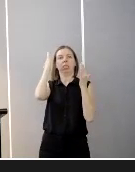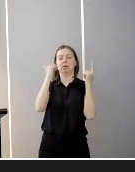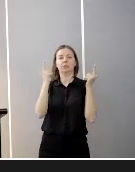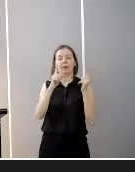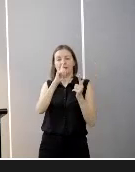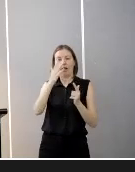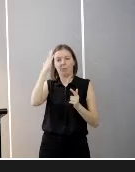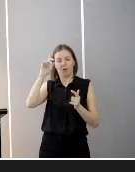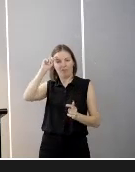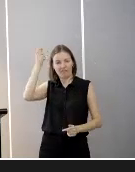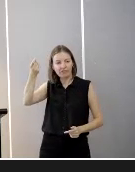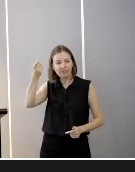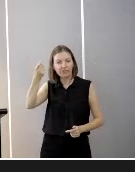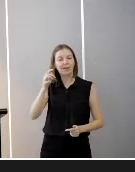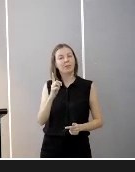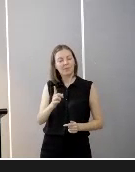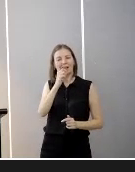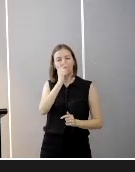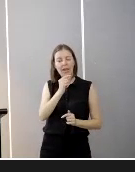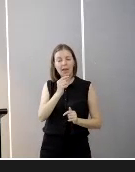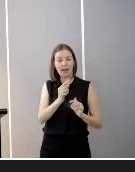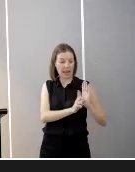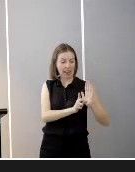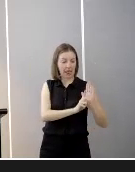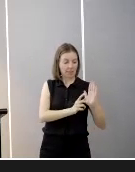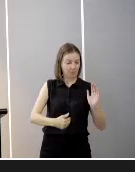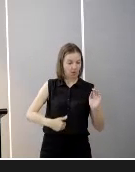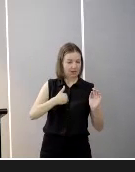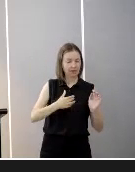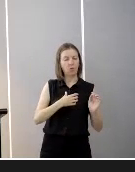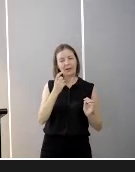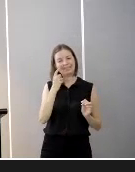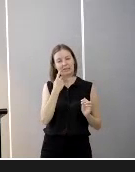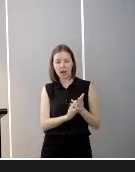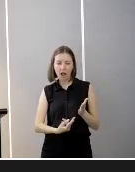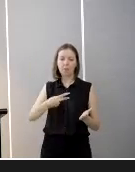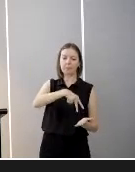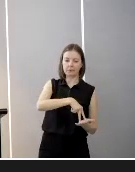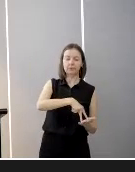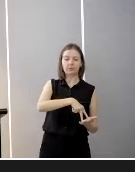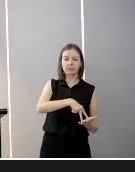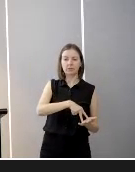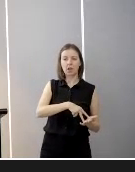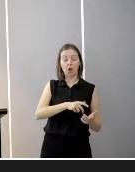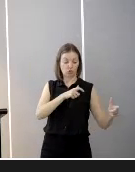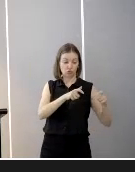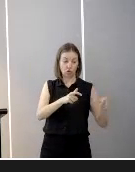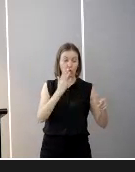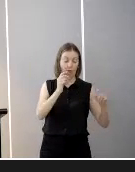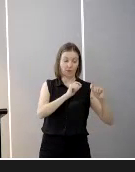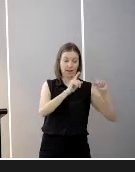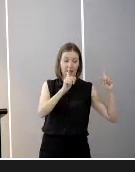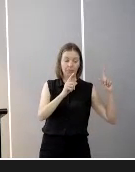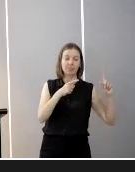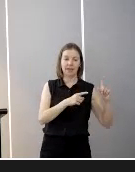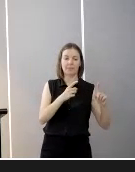down. But what you can do is you can set an alarm in the morning. It's much easier just to get yourself out of bed. So we think that controlling the time that you wake up is probably